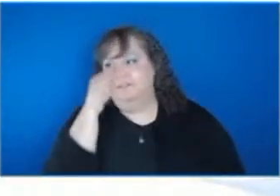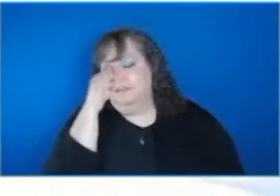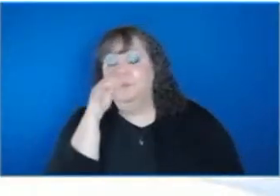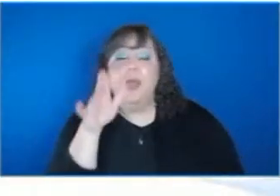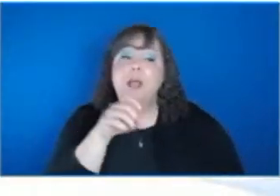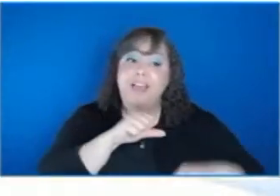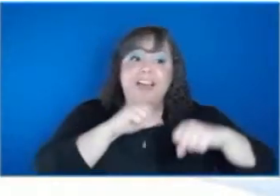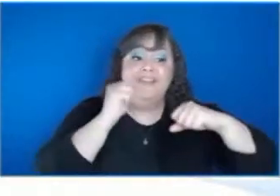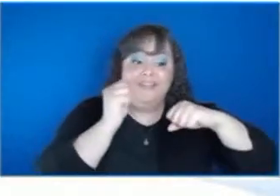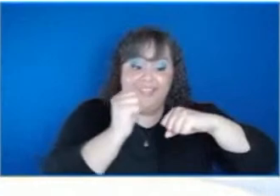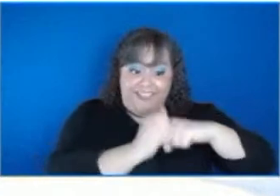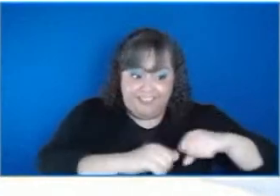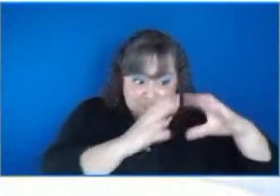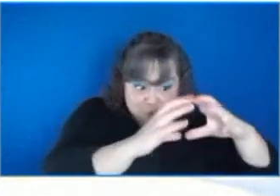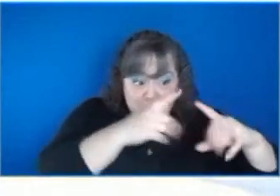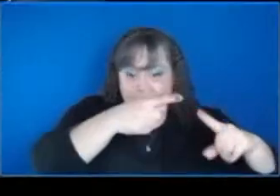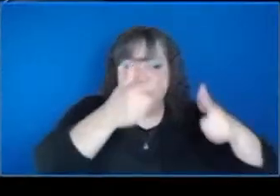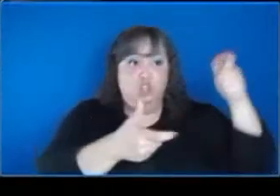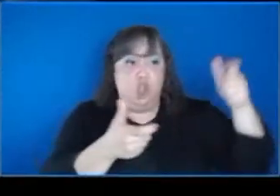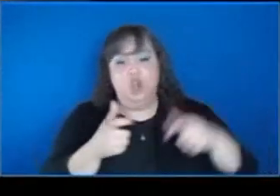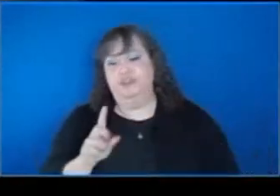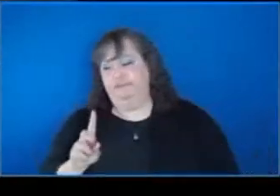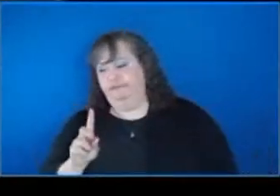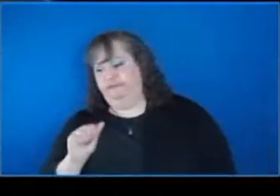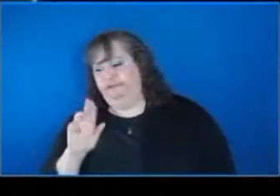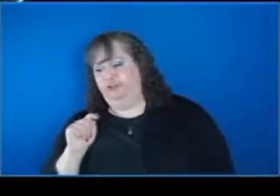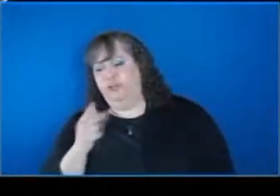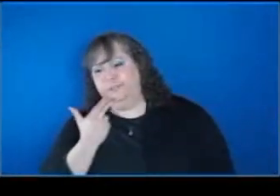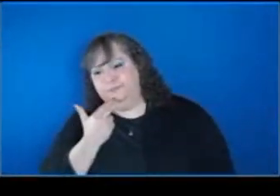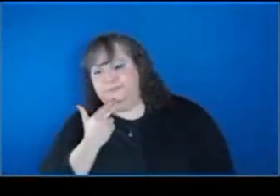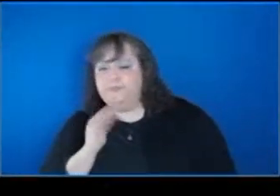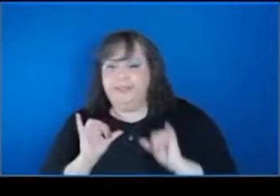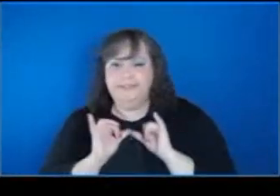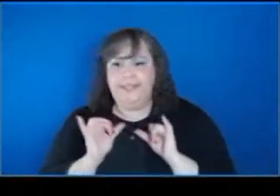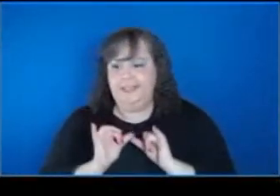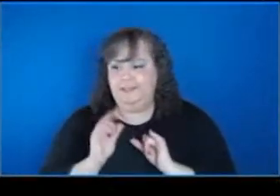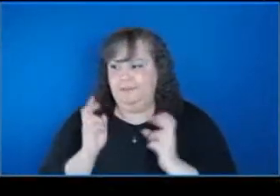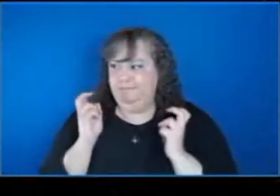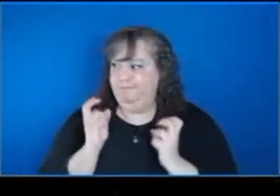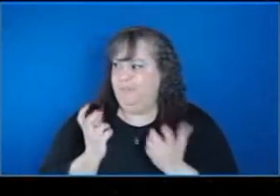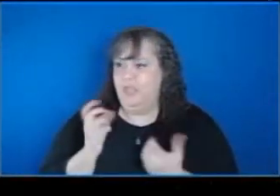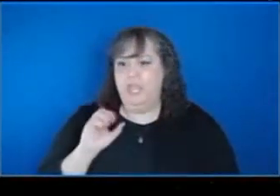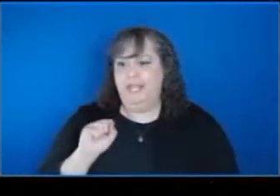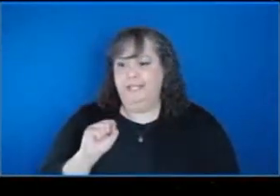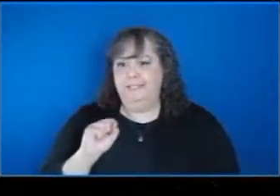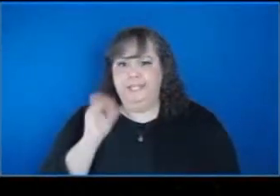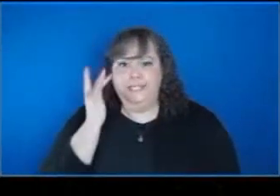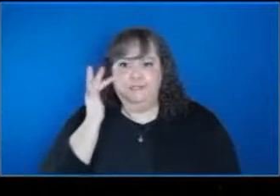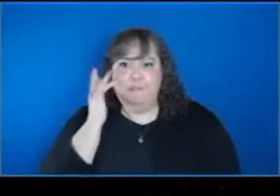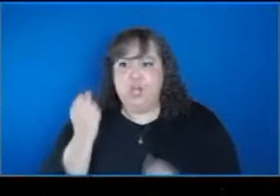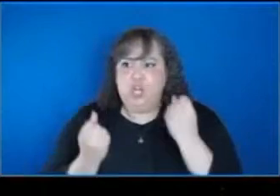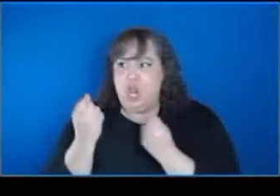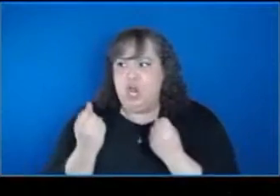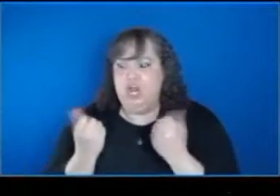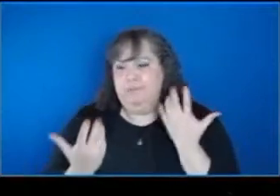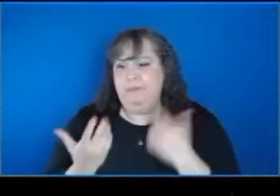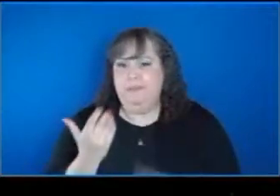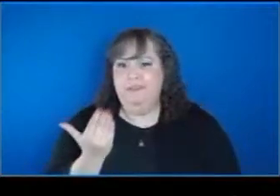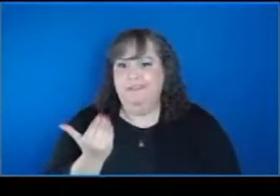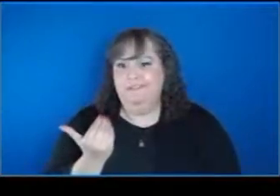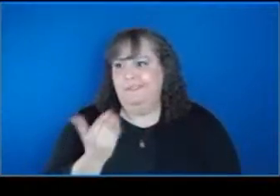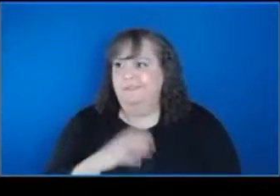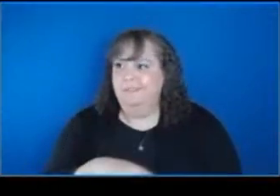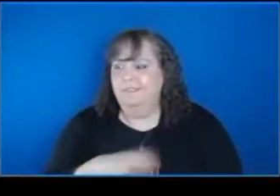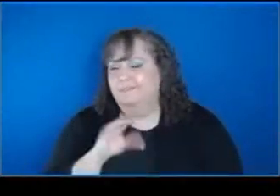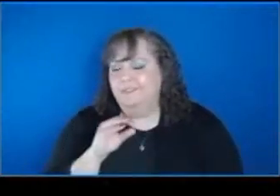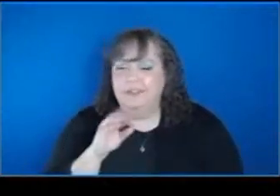about the size of a smart car and we weigh roughly like 1360 pounds. So, you know, compared to how big the